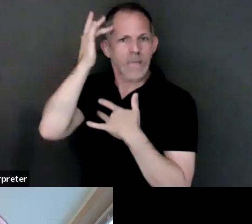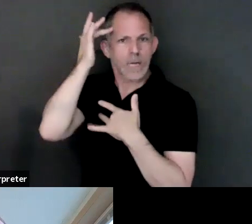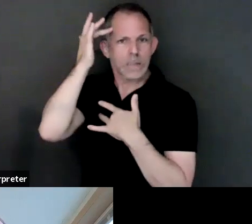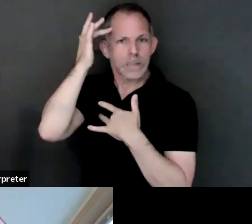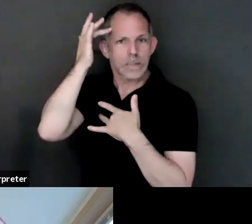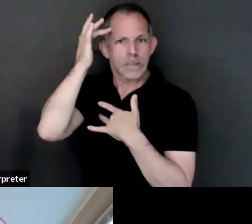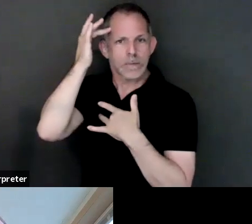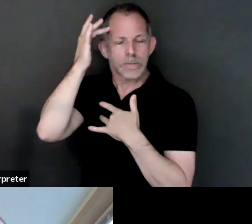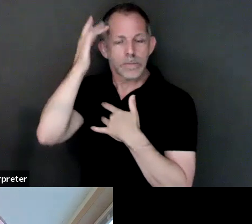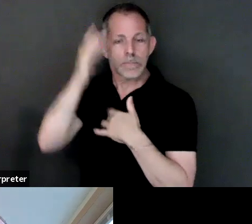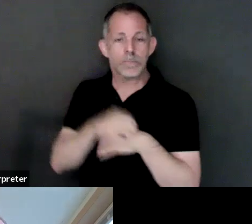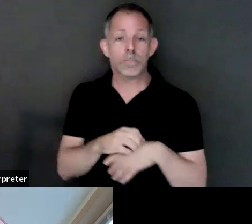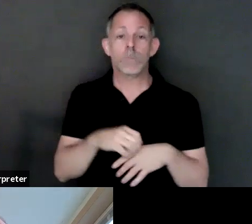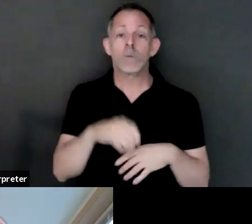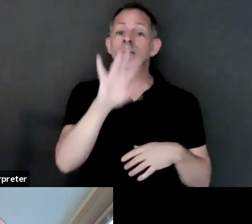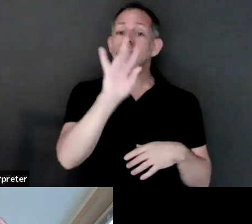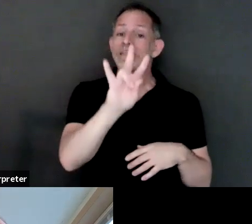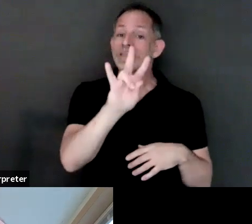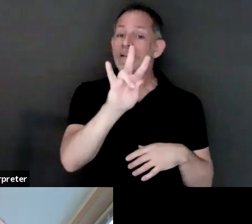disease and hospitalization